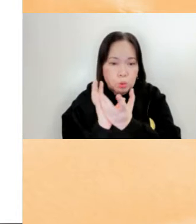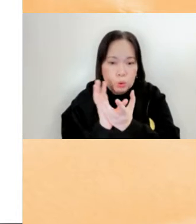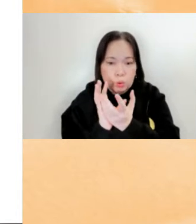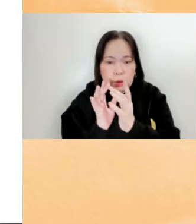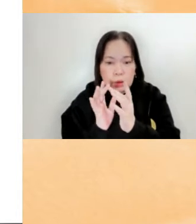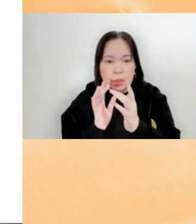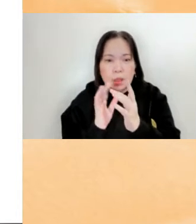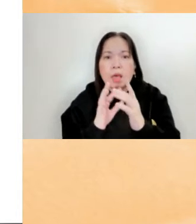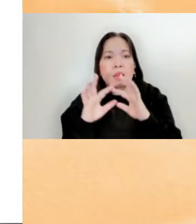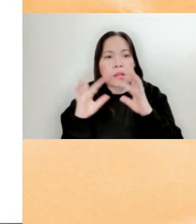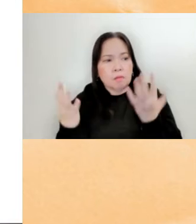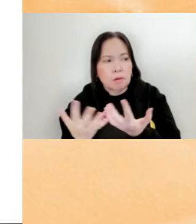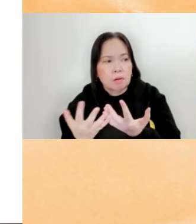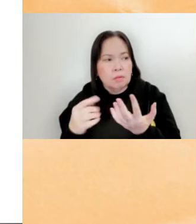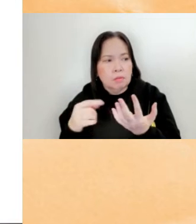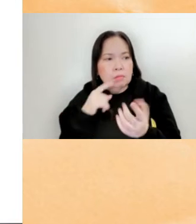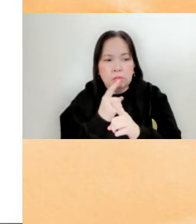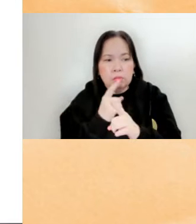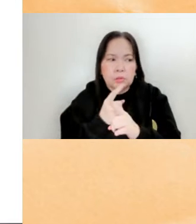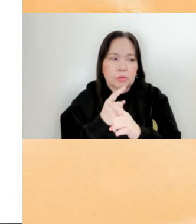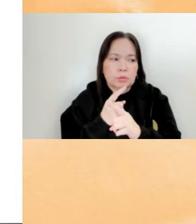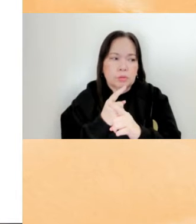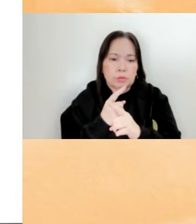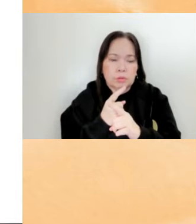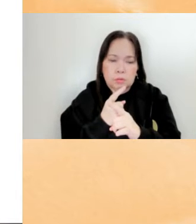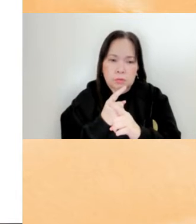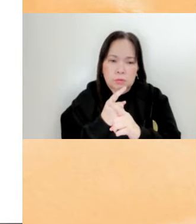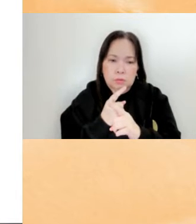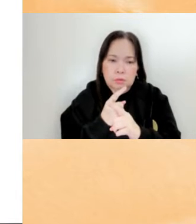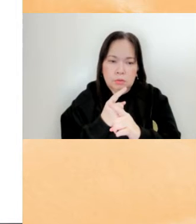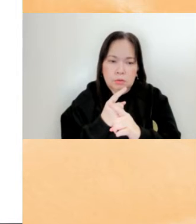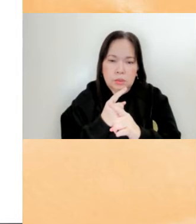contacts, and the world at large, which actually refers to